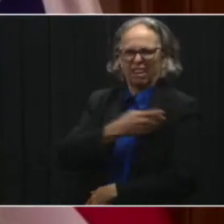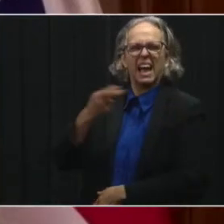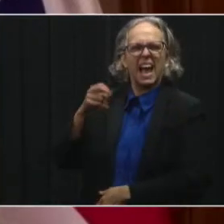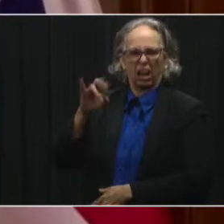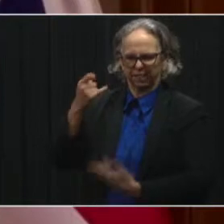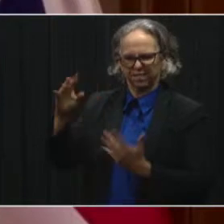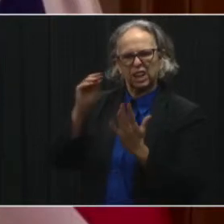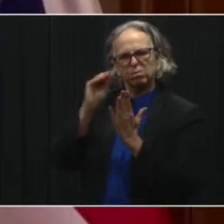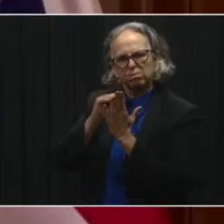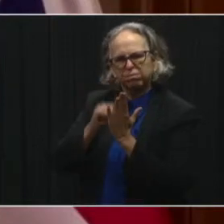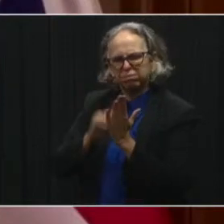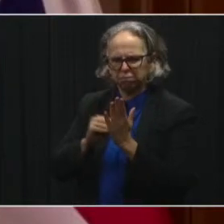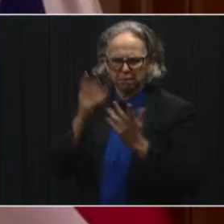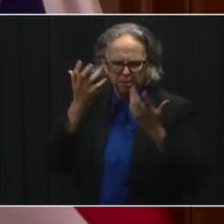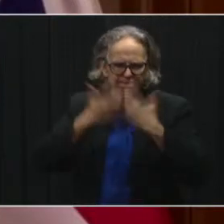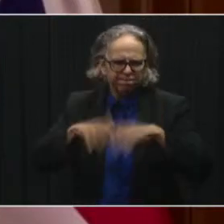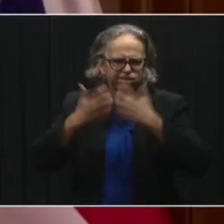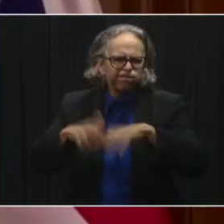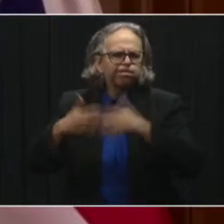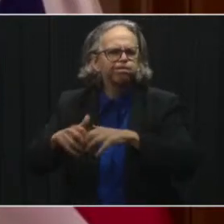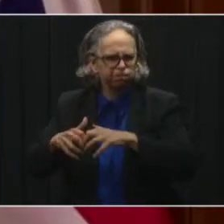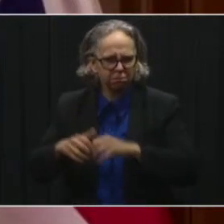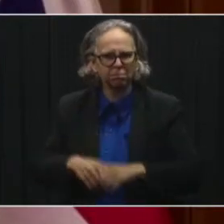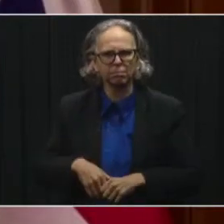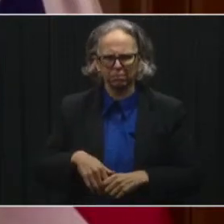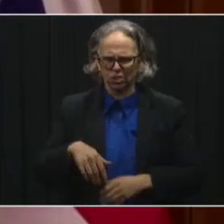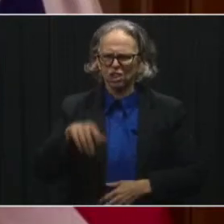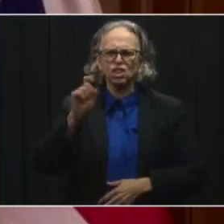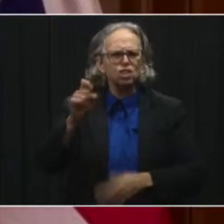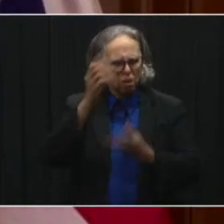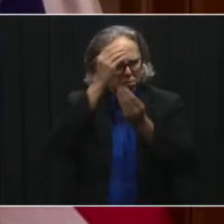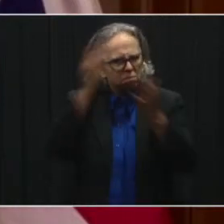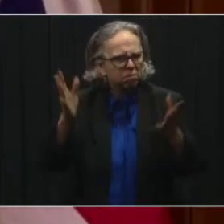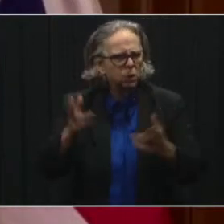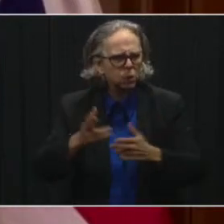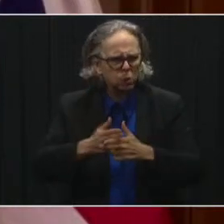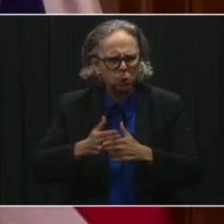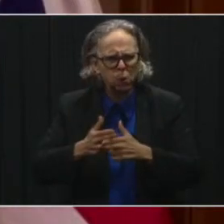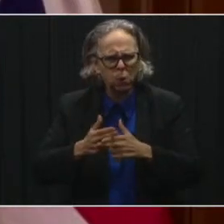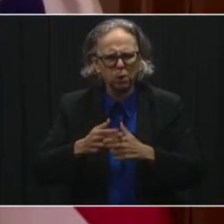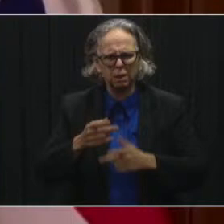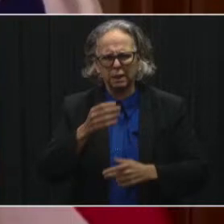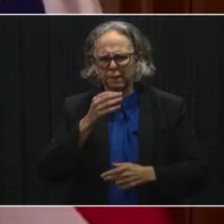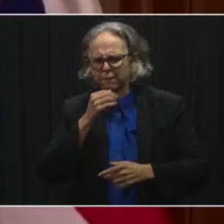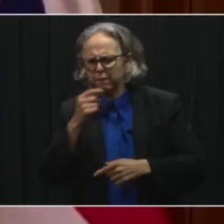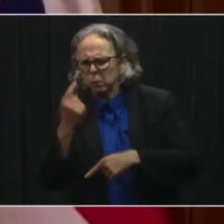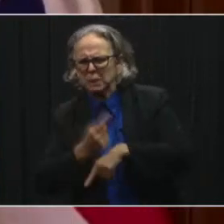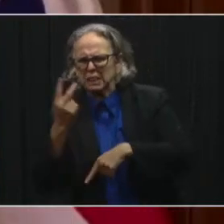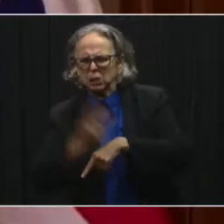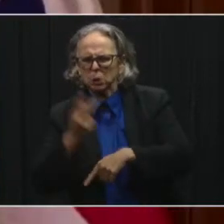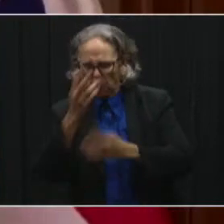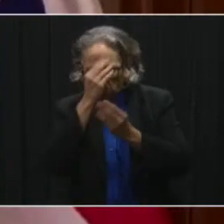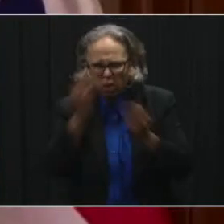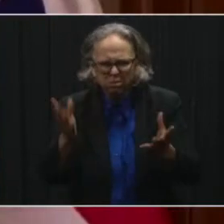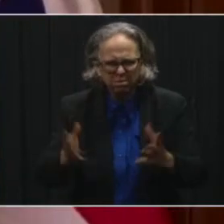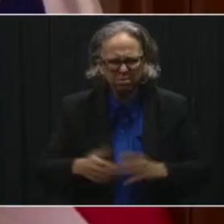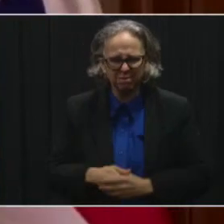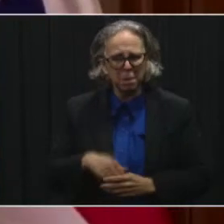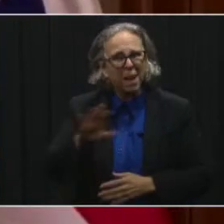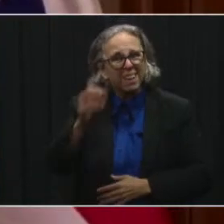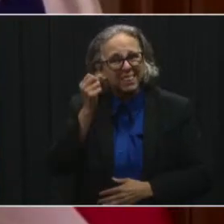should have something to be able to talk about in the next day or two. What I don't know is whether or not we have a